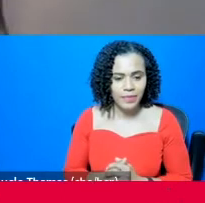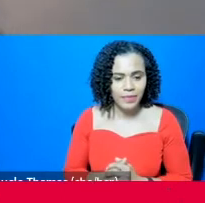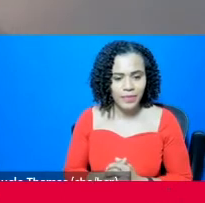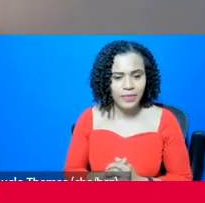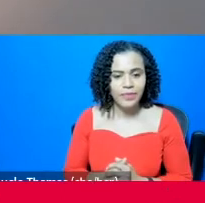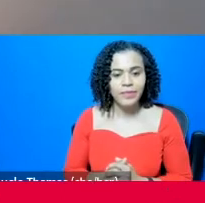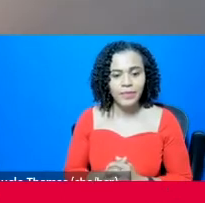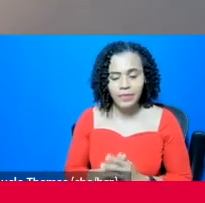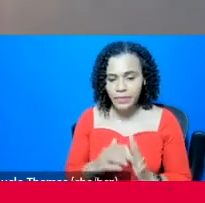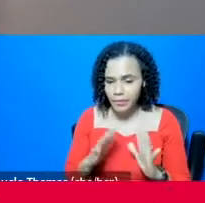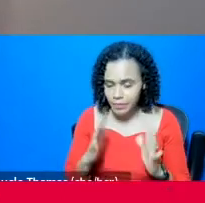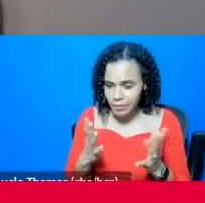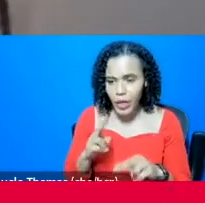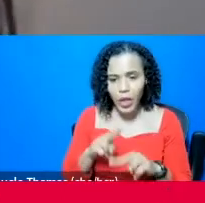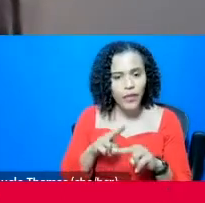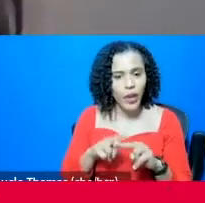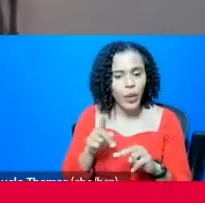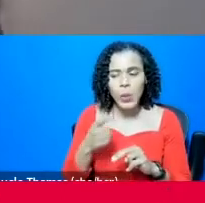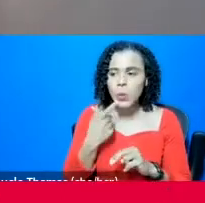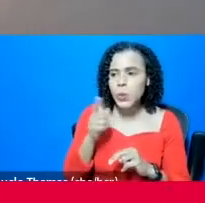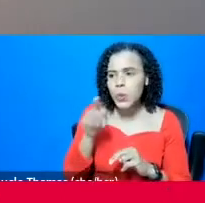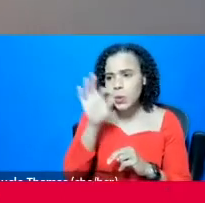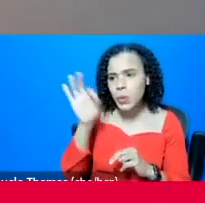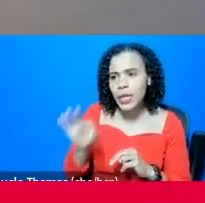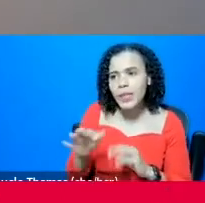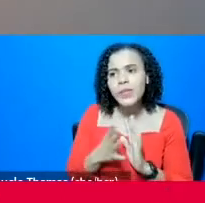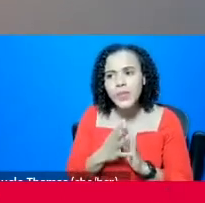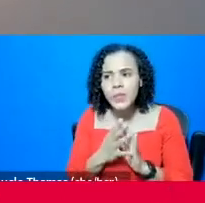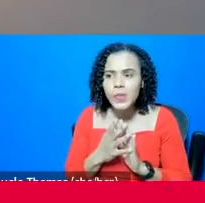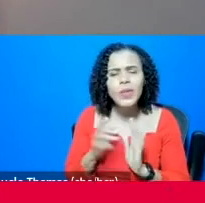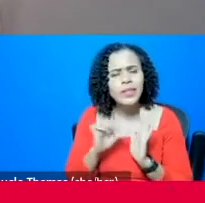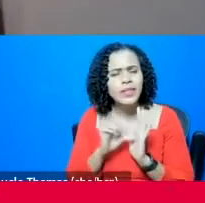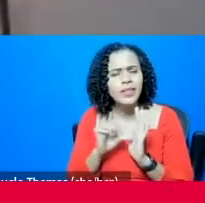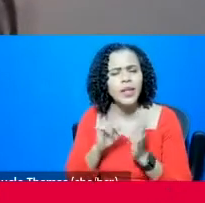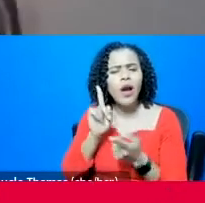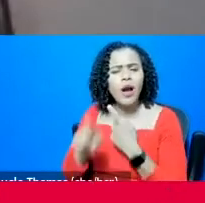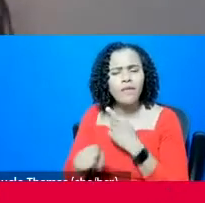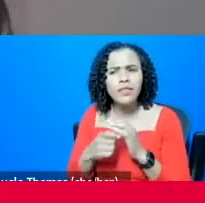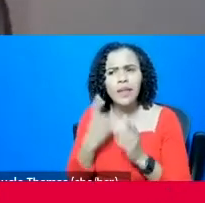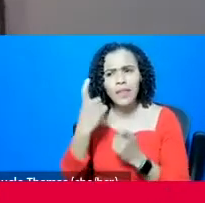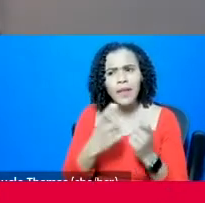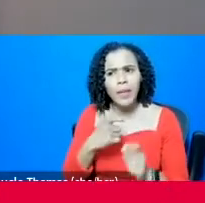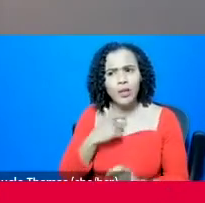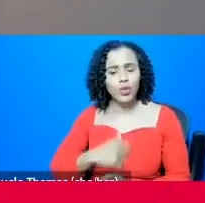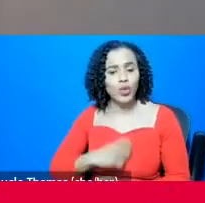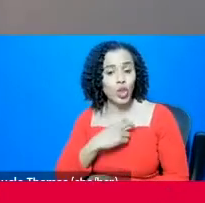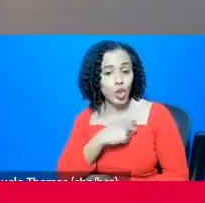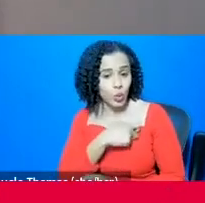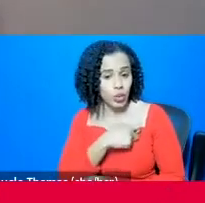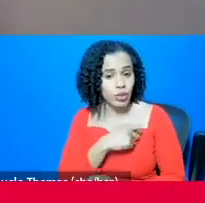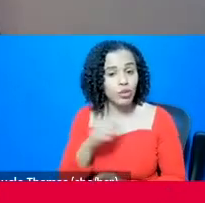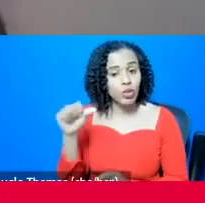So I think this question again is a very tenuous one, because students' unions, as they are meant to represent